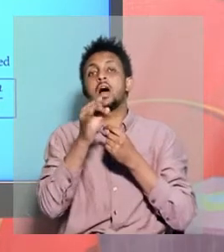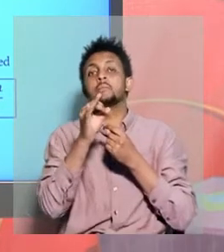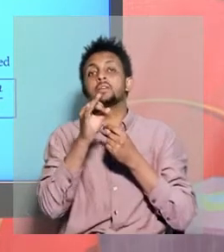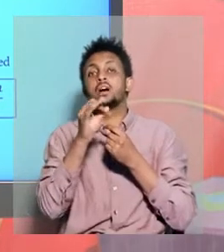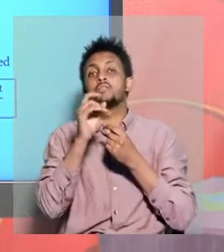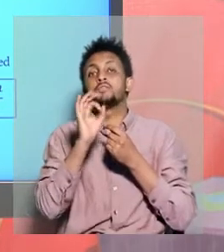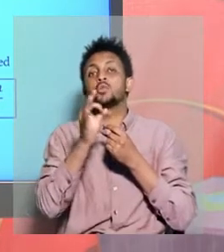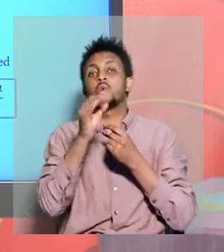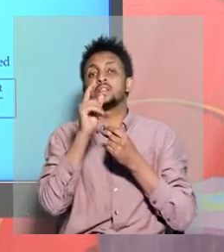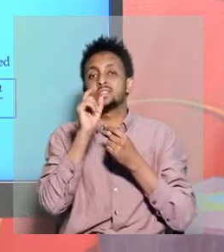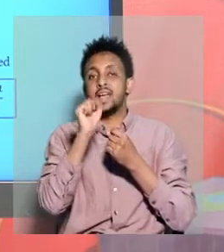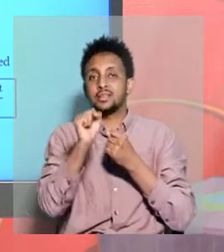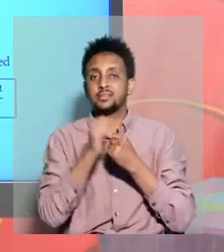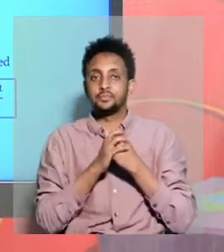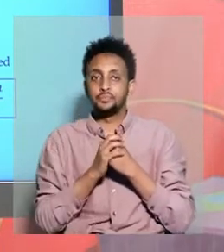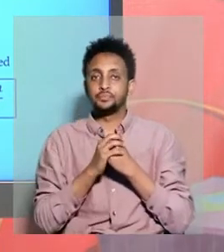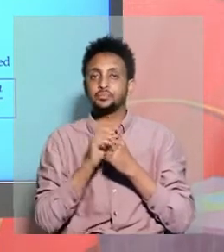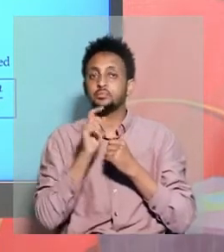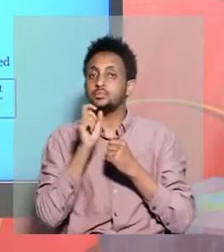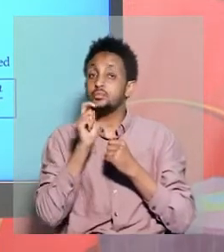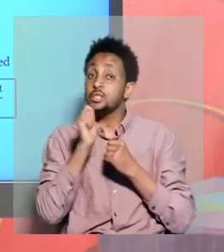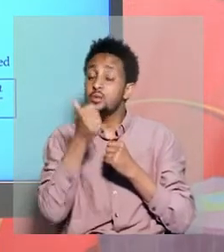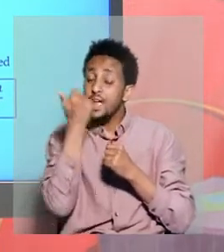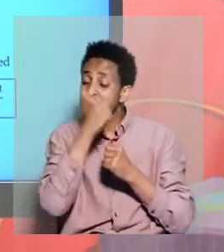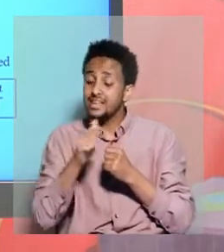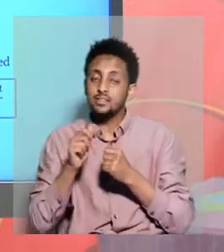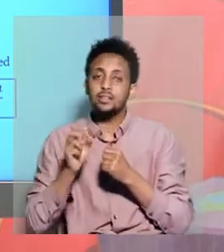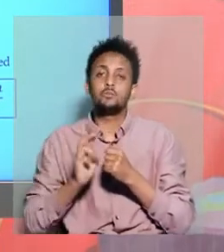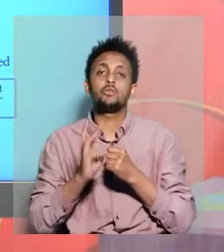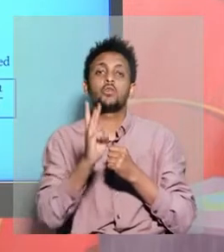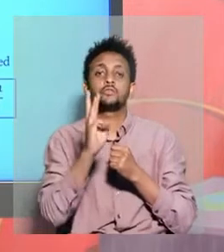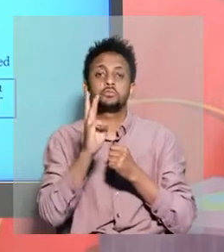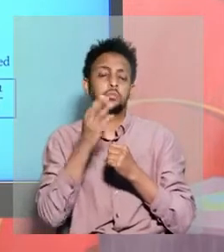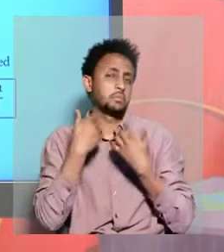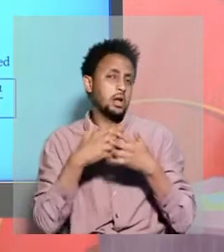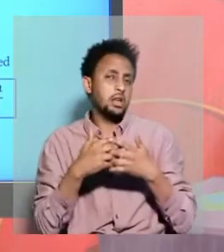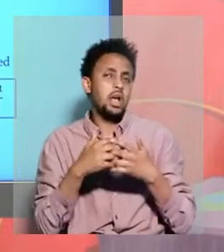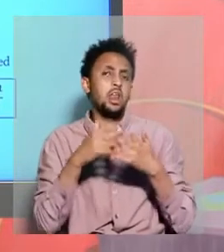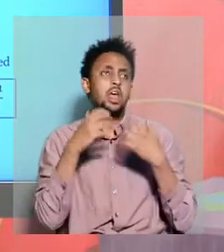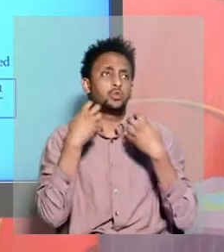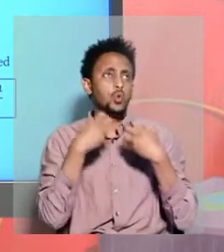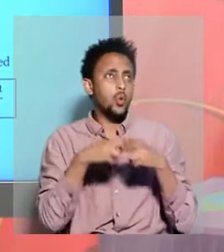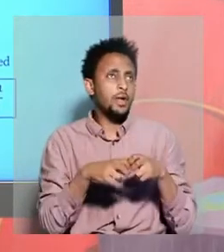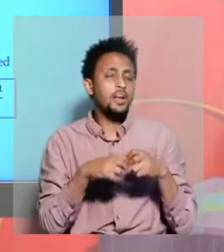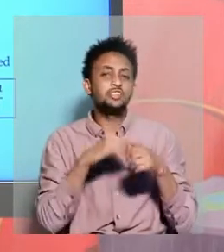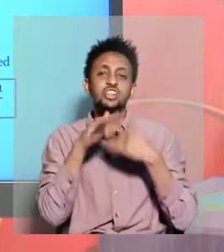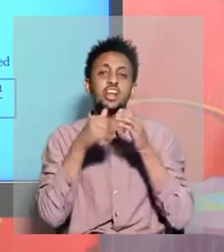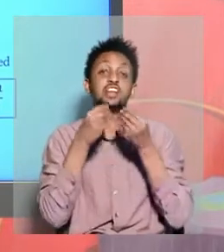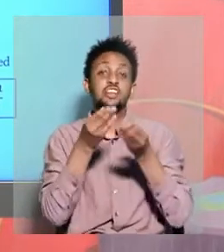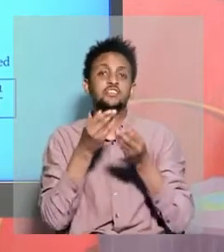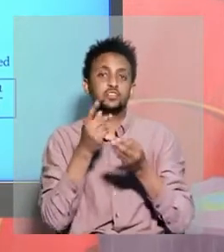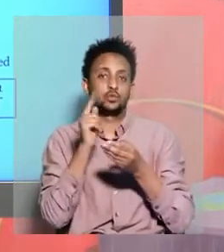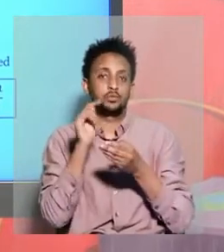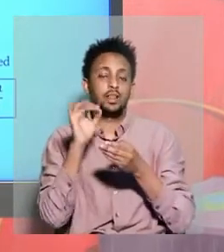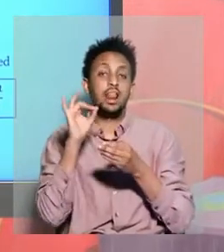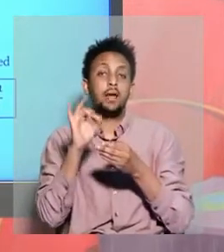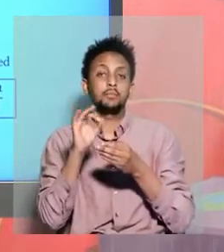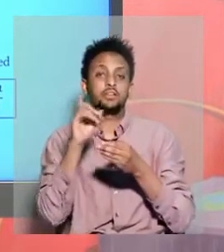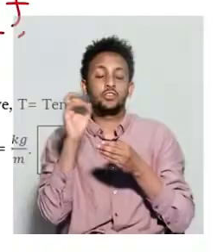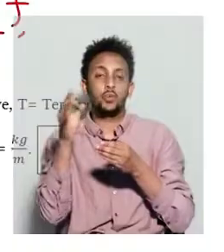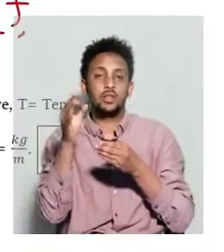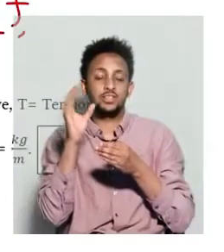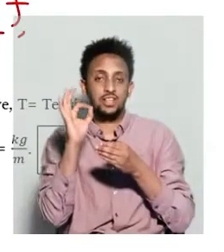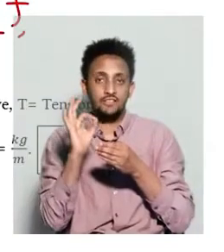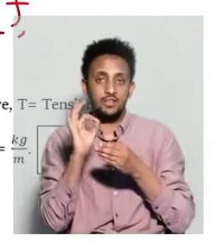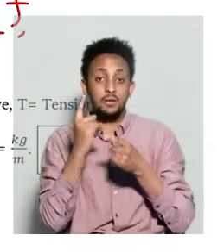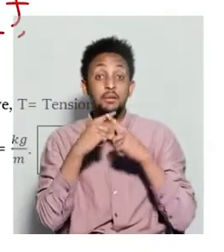times frequency f. The speed of any type of wave, mechanical wave, electromagnetic wave, is generally given to be lambda times frequency